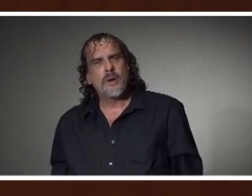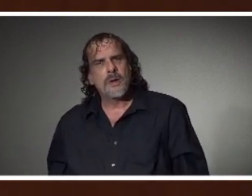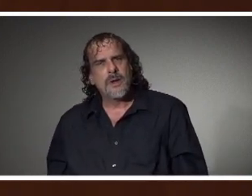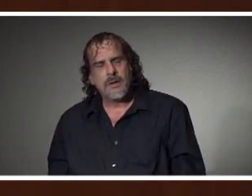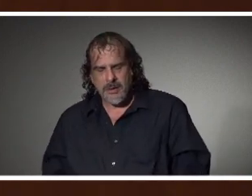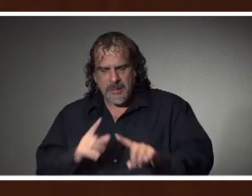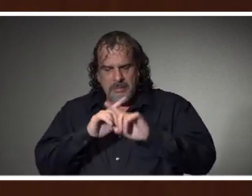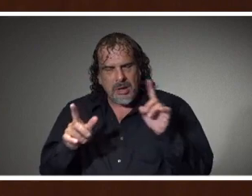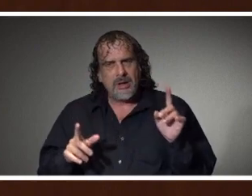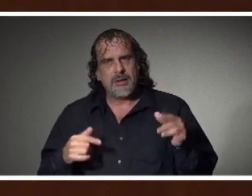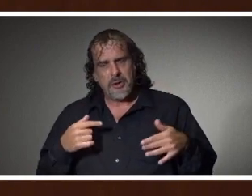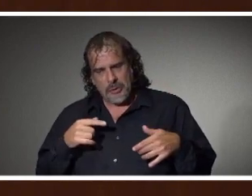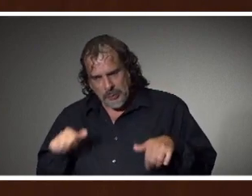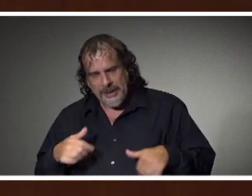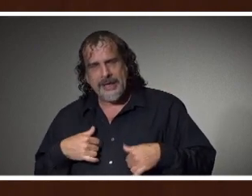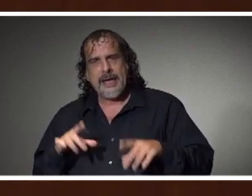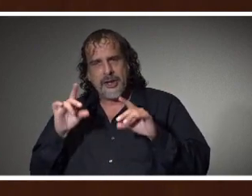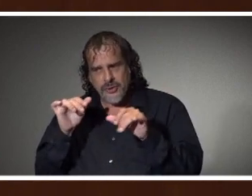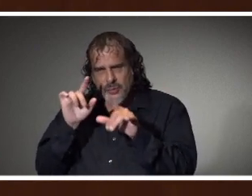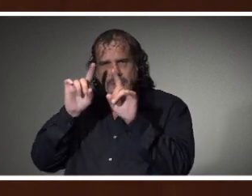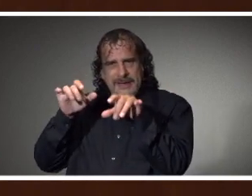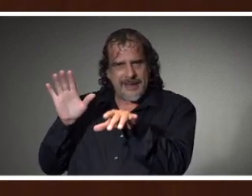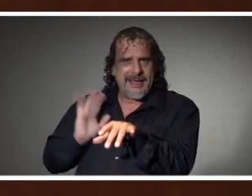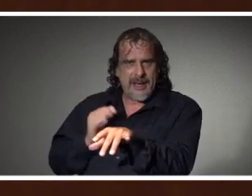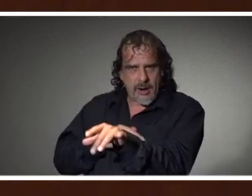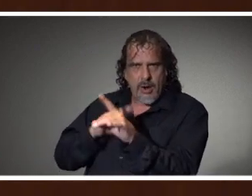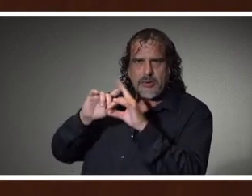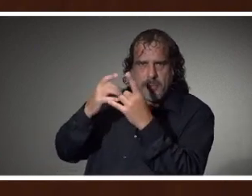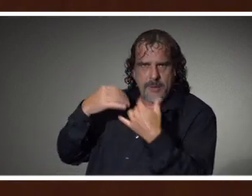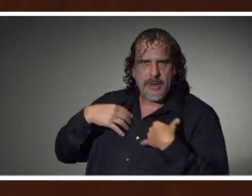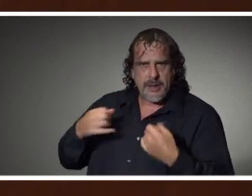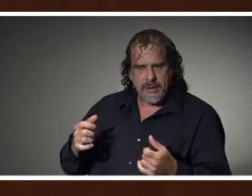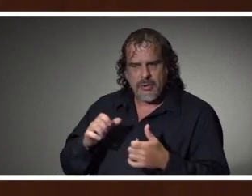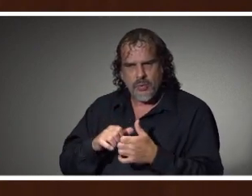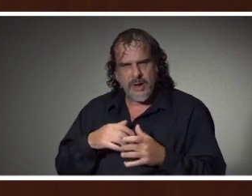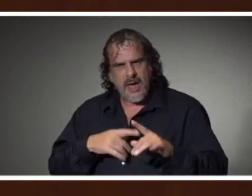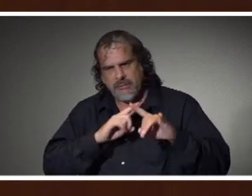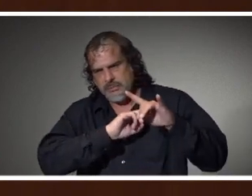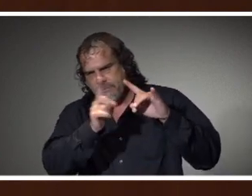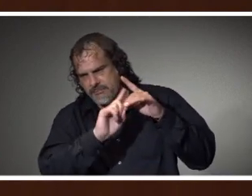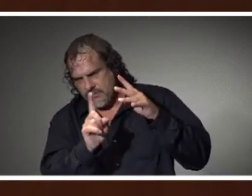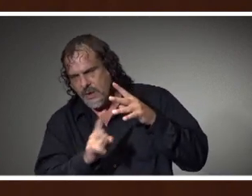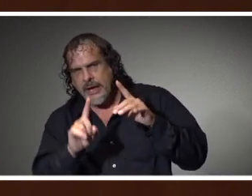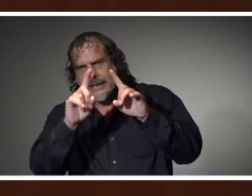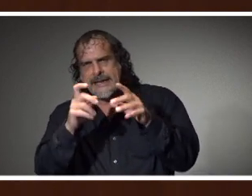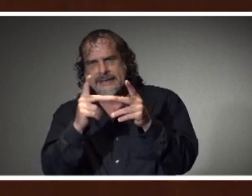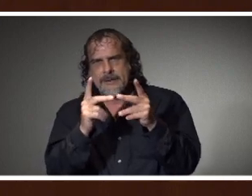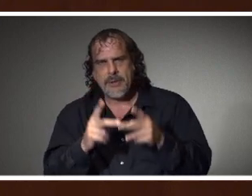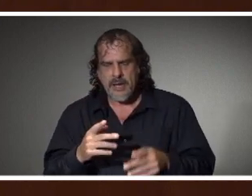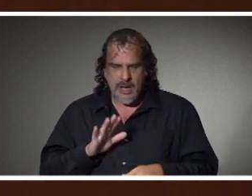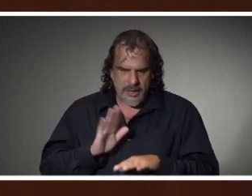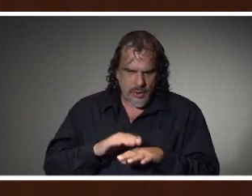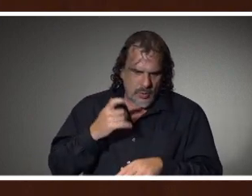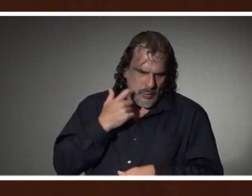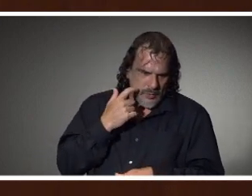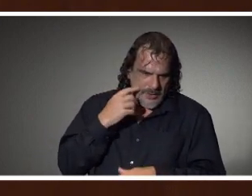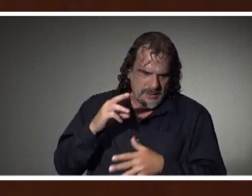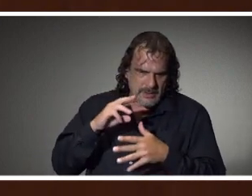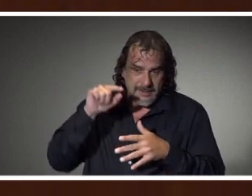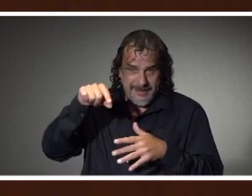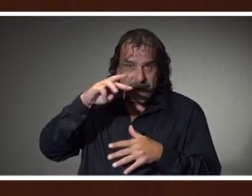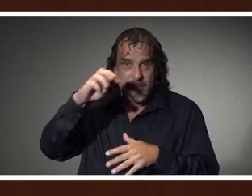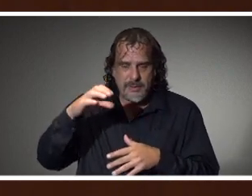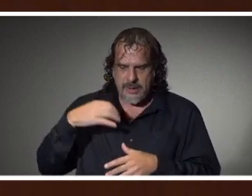Certainly we continue to test at the Department of Health. We're looking to add additional testing. We have multiple testing locations over the weekend. I know we've got like